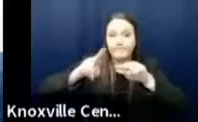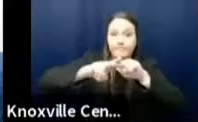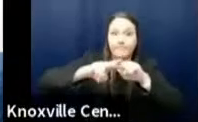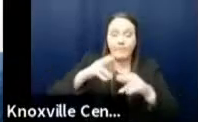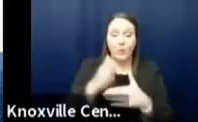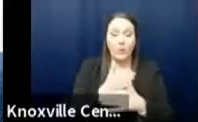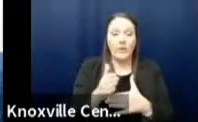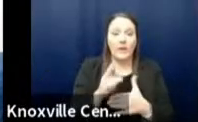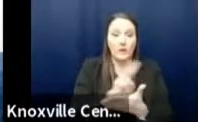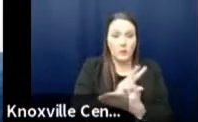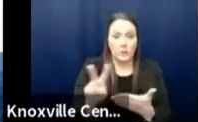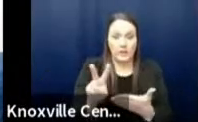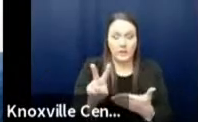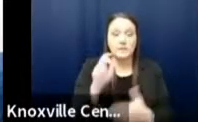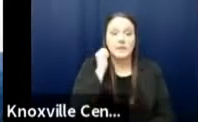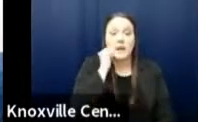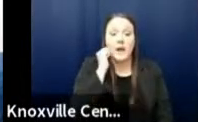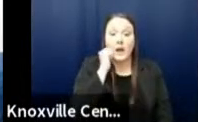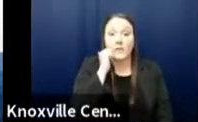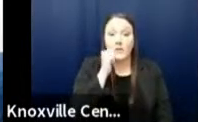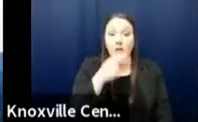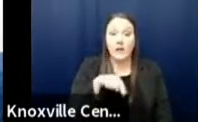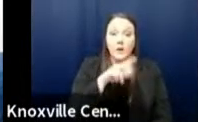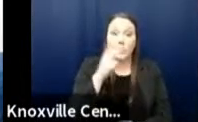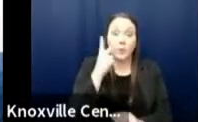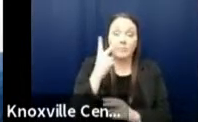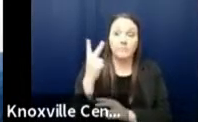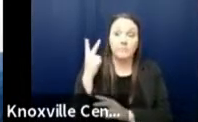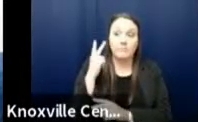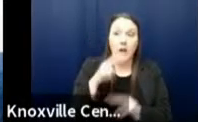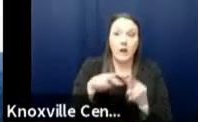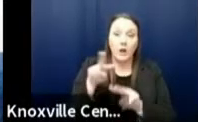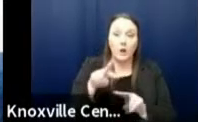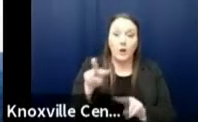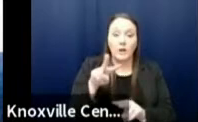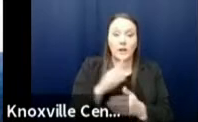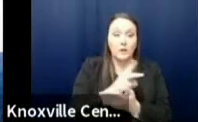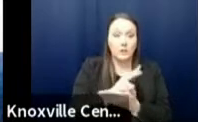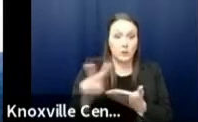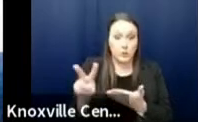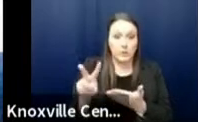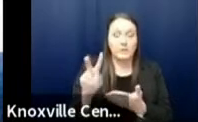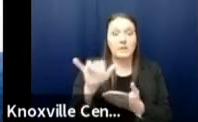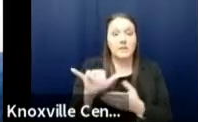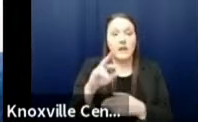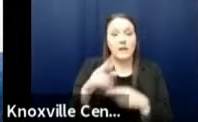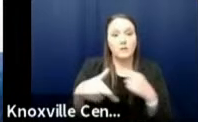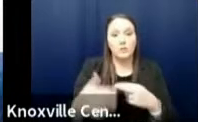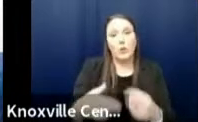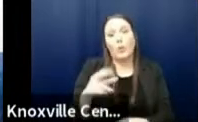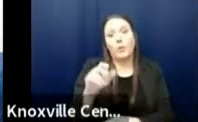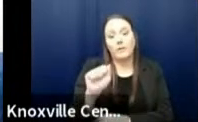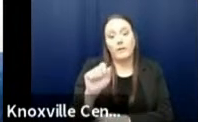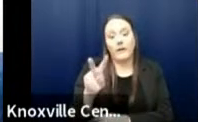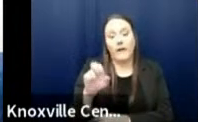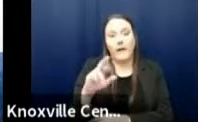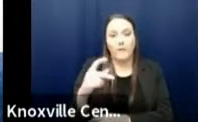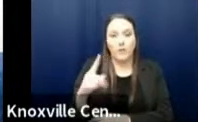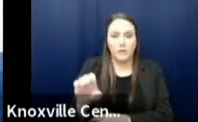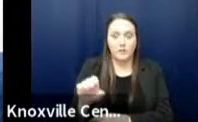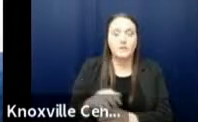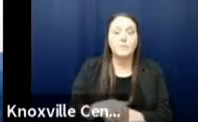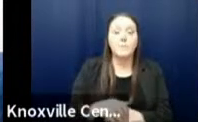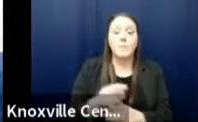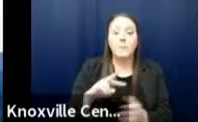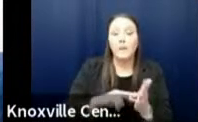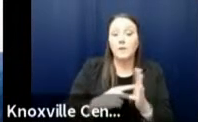period. Every day we look back at the previous 2 weeks, that's what a rolling average is. Overall, what we mean